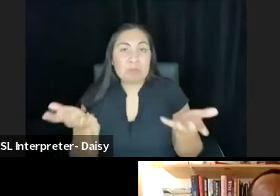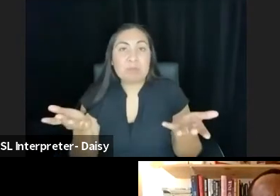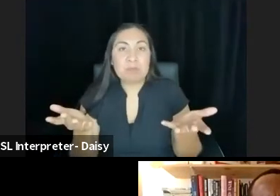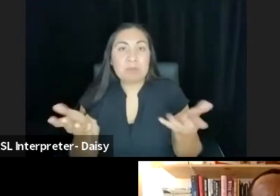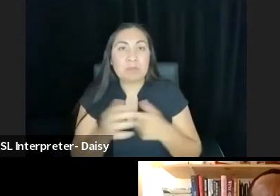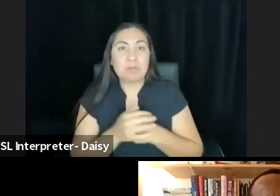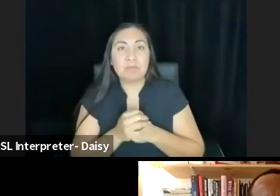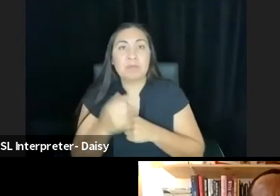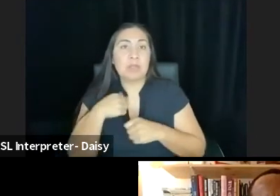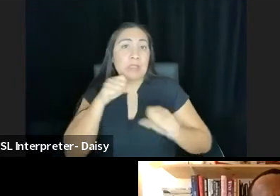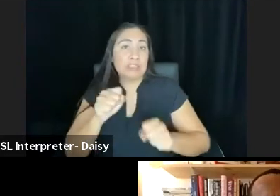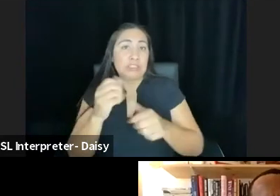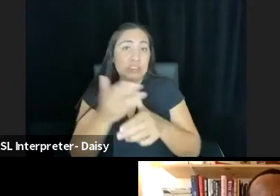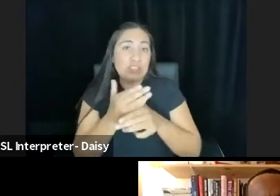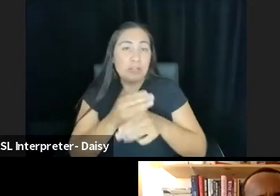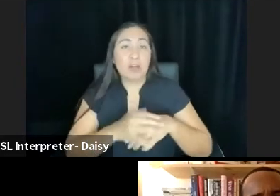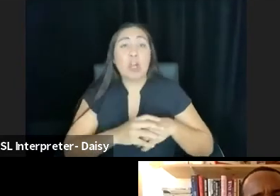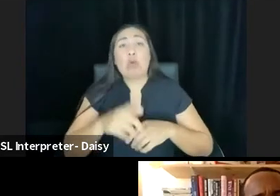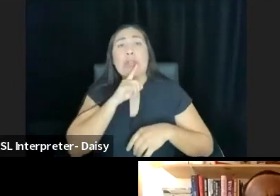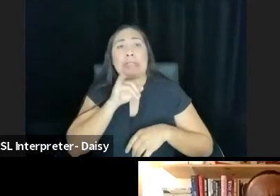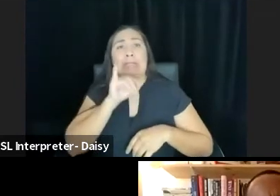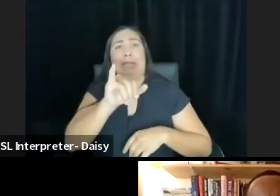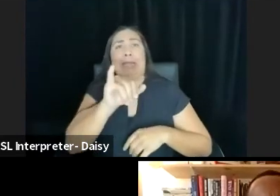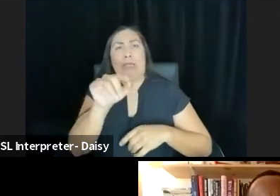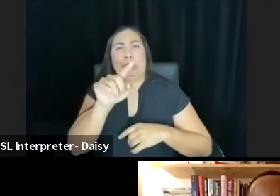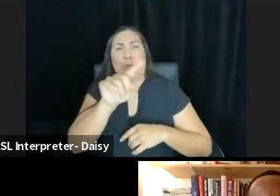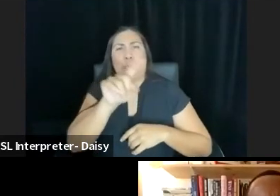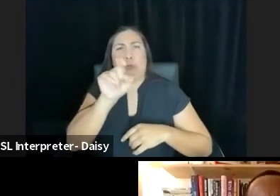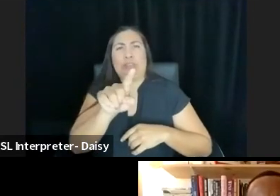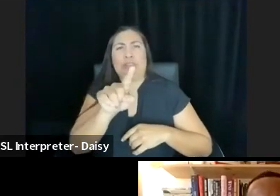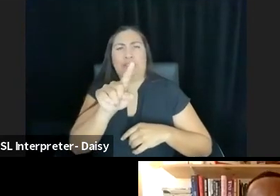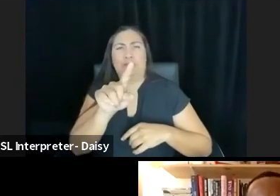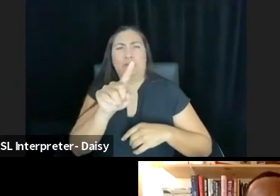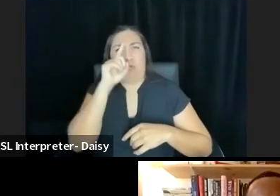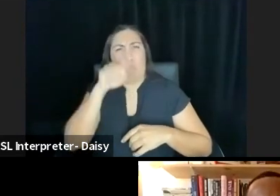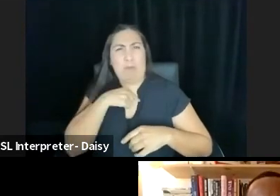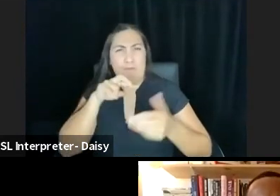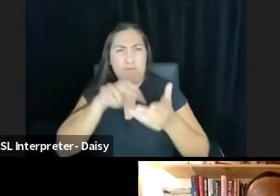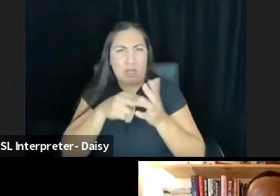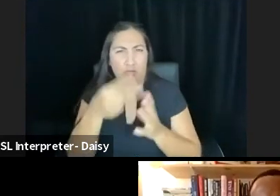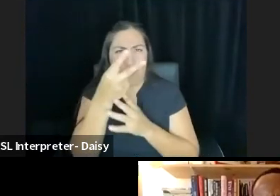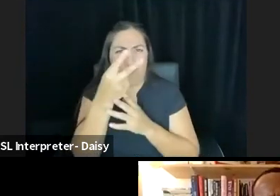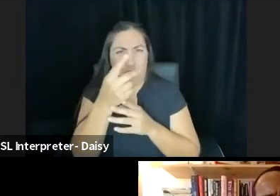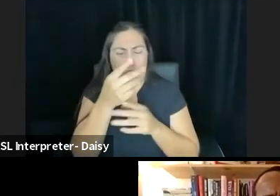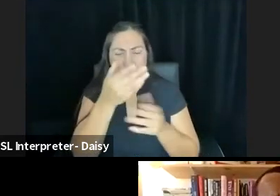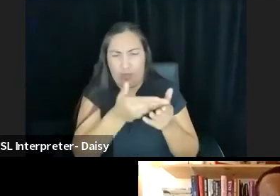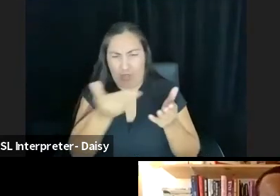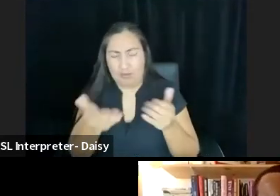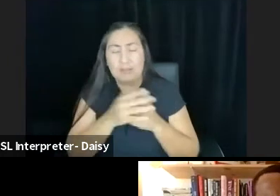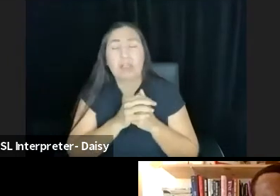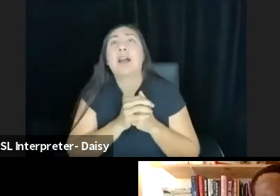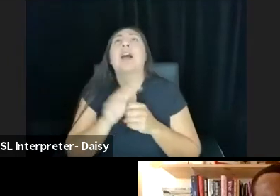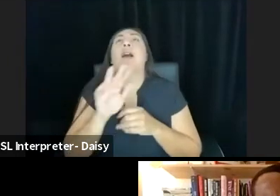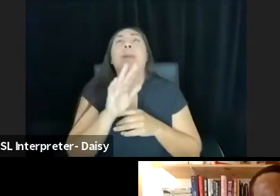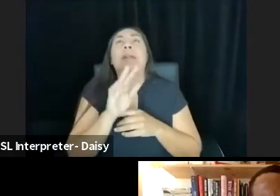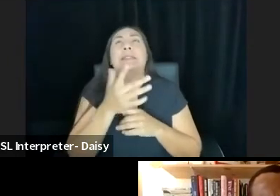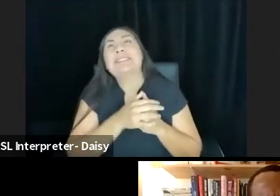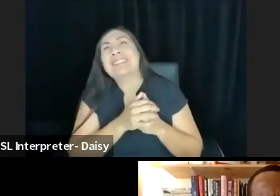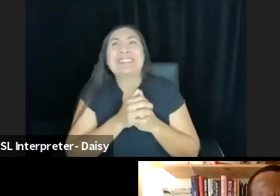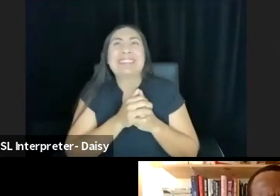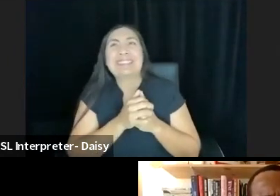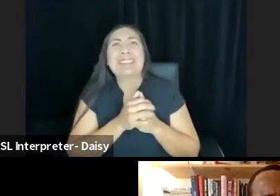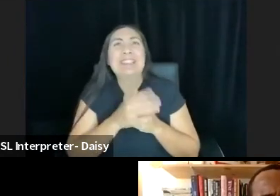this question strikes me two ways. It strikes me both, and it's disingenuous to suggest that there's really a line here between the personal